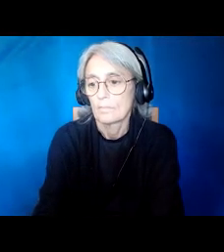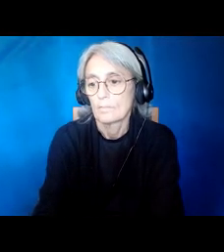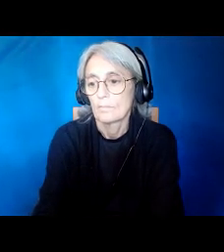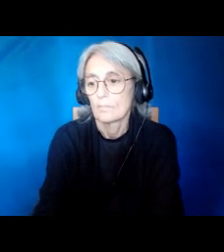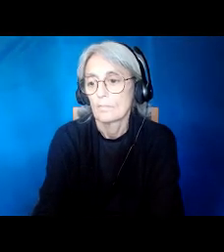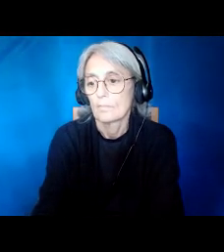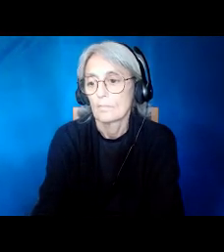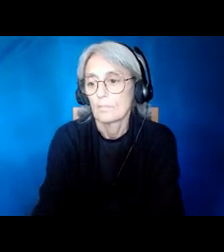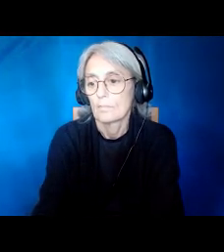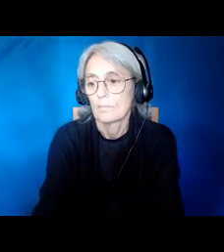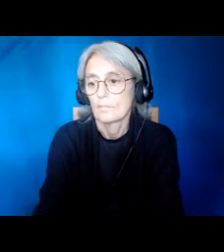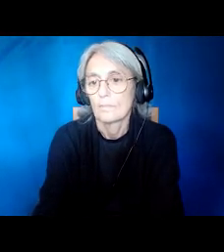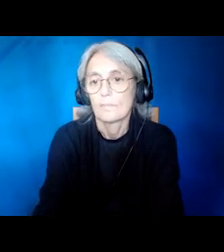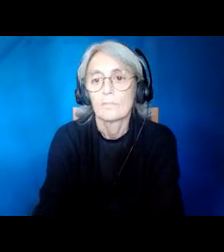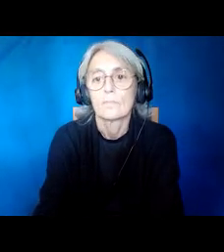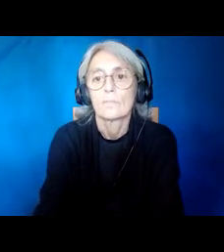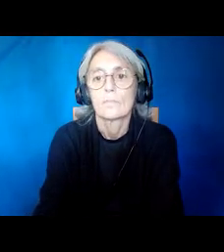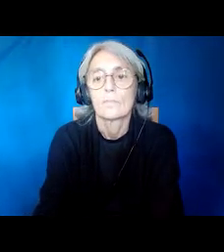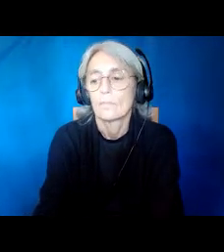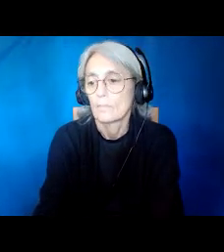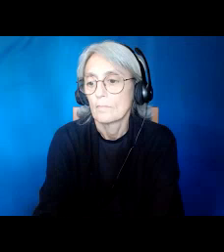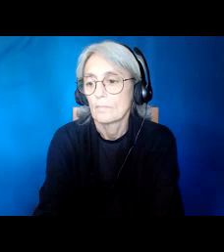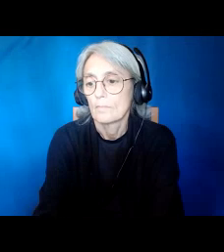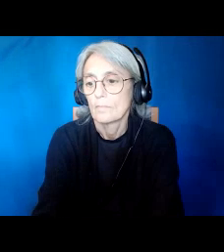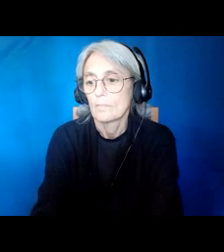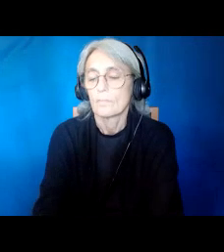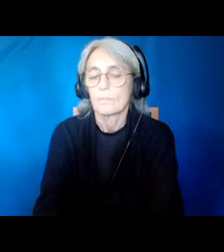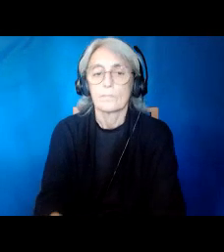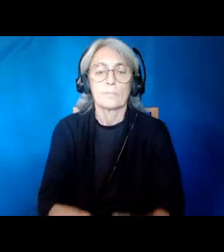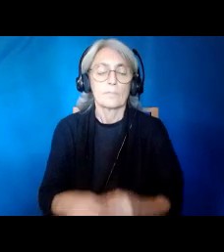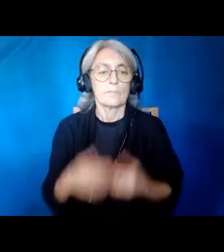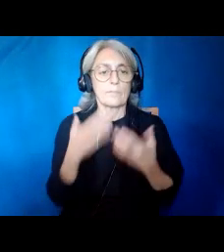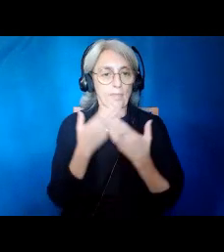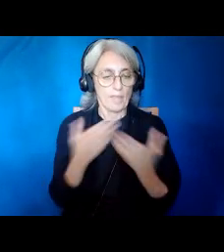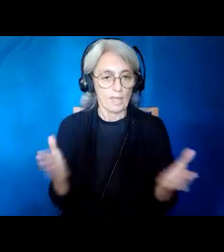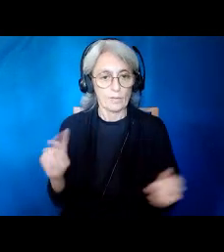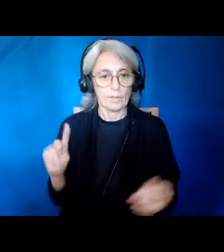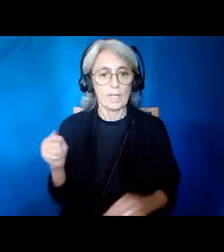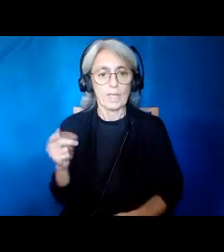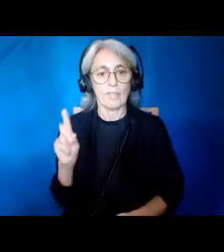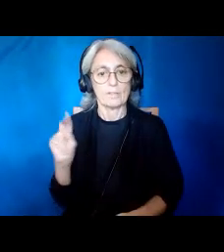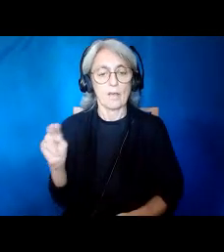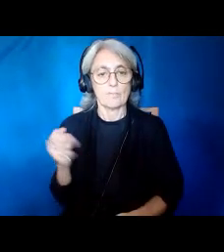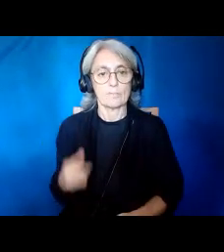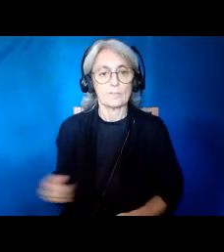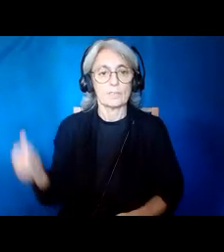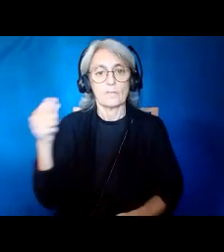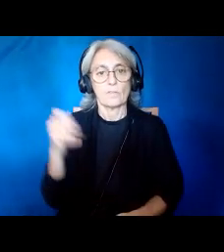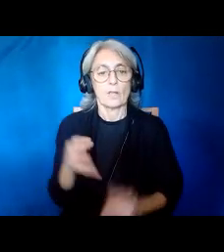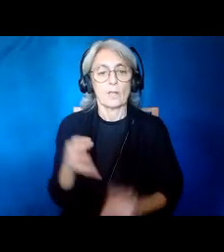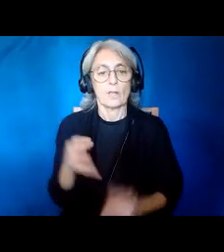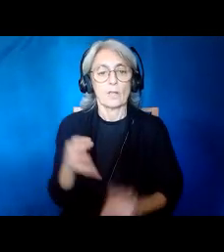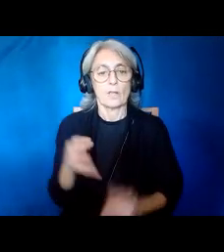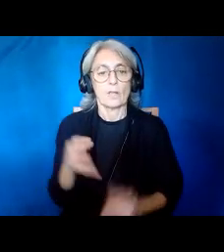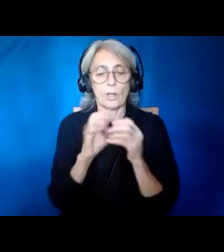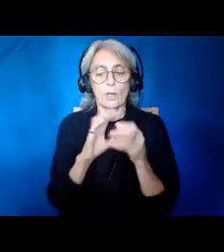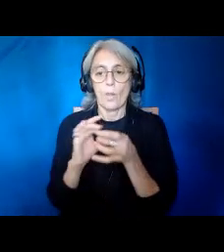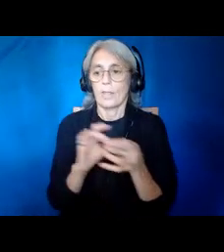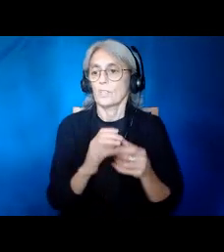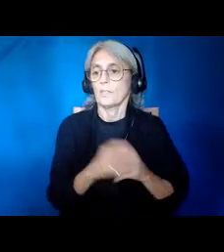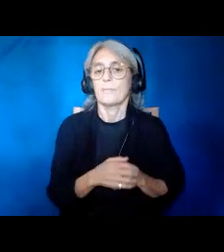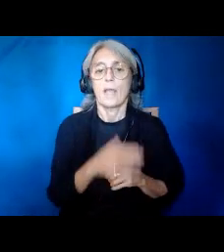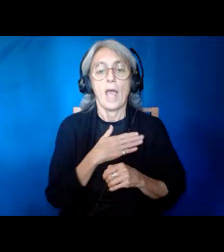afternoon. Thank you, Mr. Chair, Commissioners and Directors. Keith Dunn, Executive Director of Self-Help Counties Coalition. I'm pleased to be here today. It's been a while since